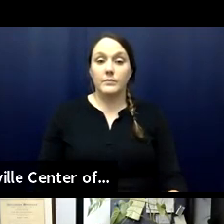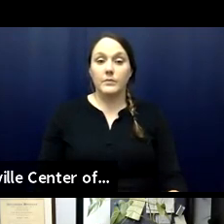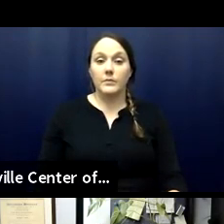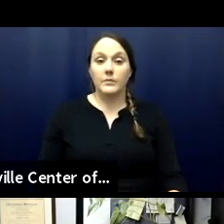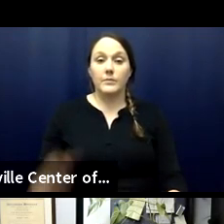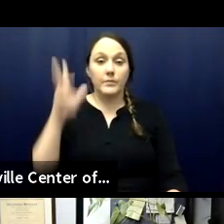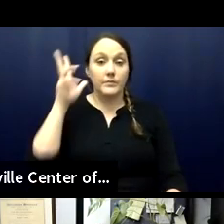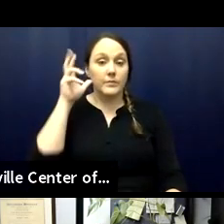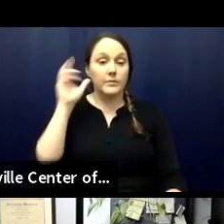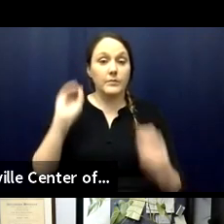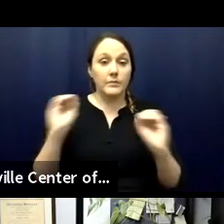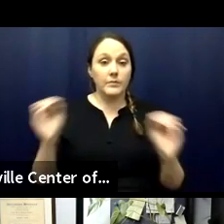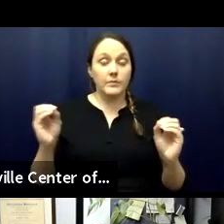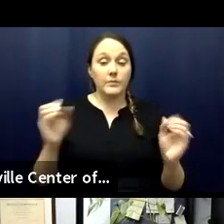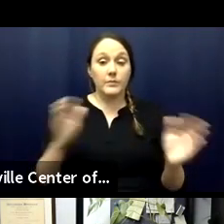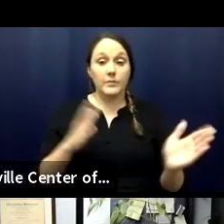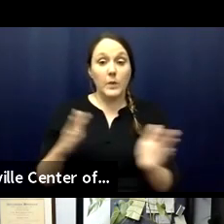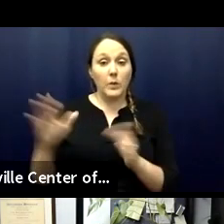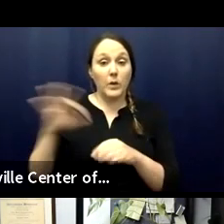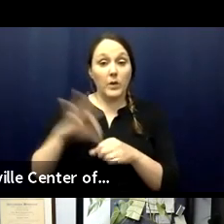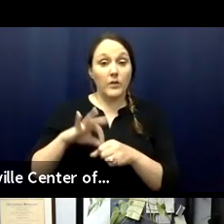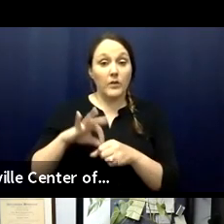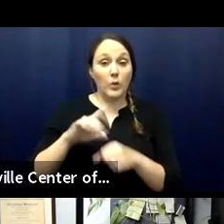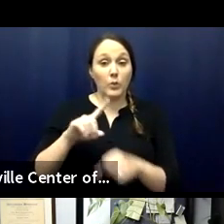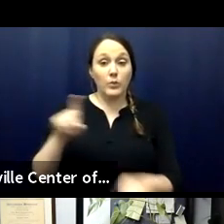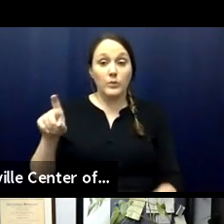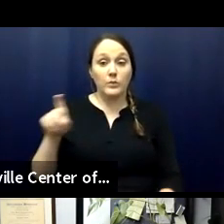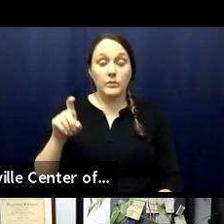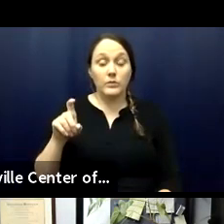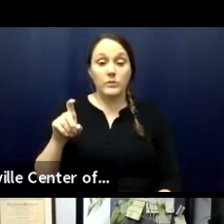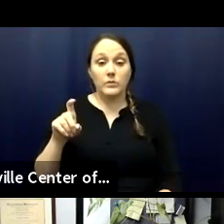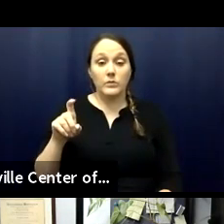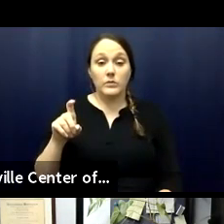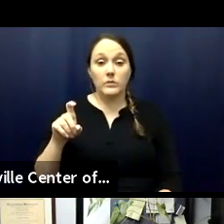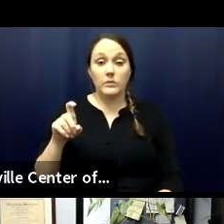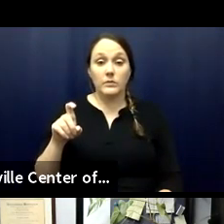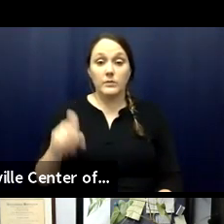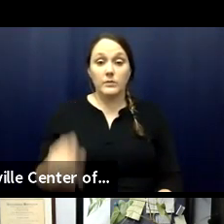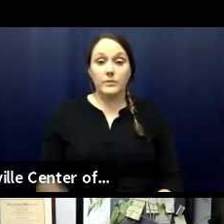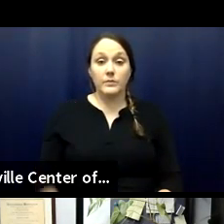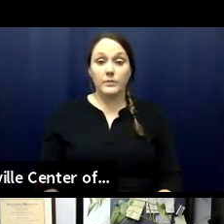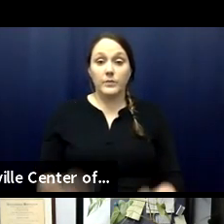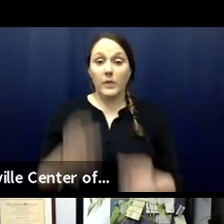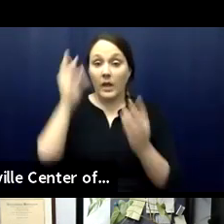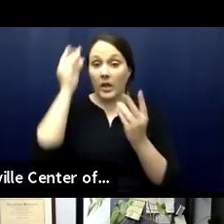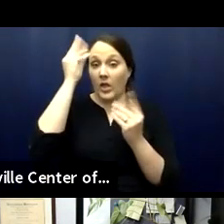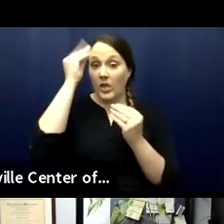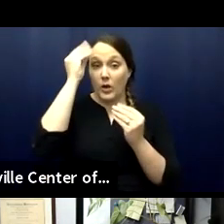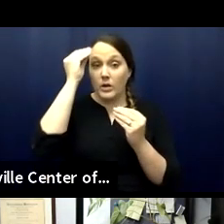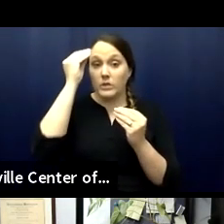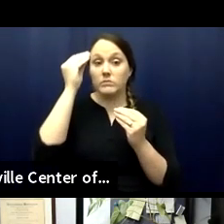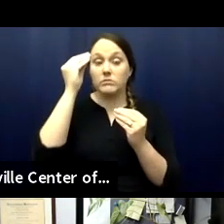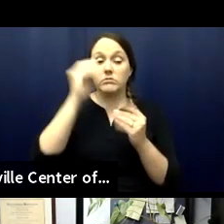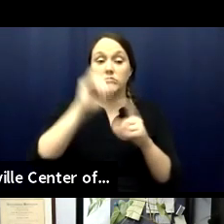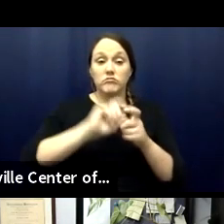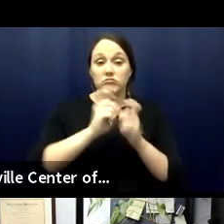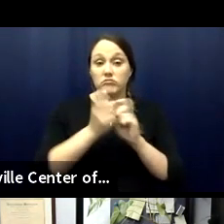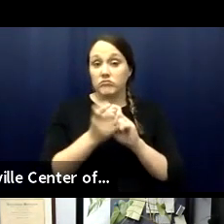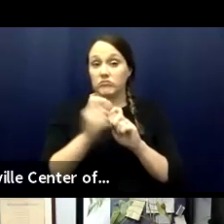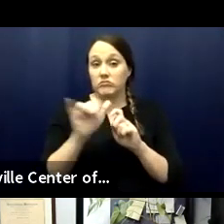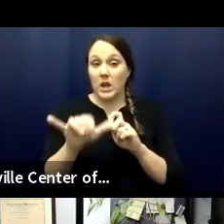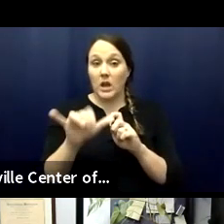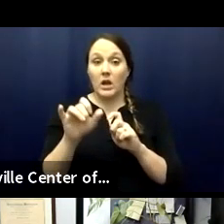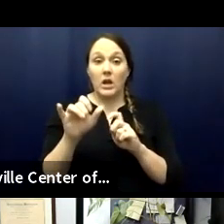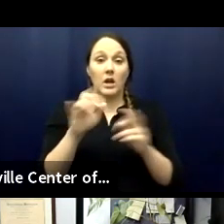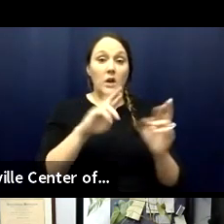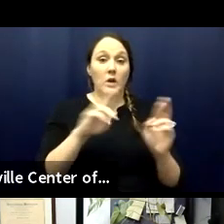Hearing none, are we prepared to vote? Is there any thought for altering that, or are we prepared to